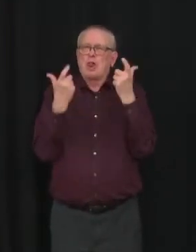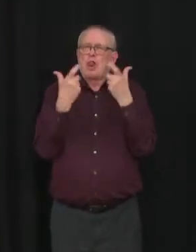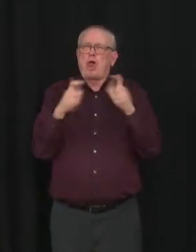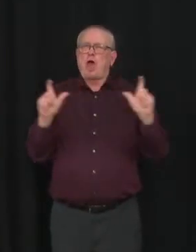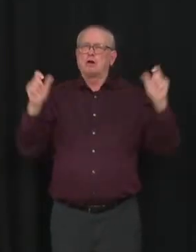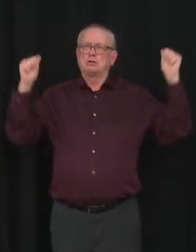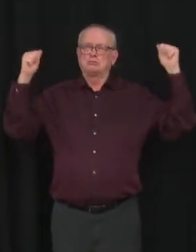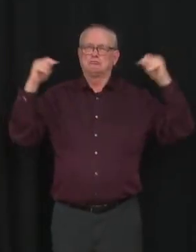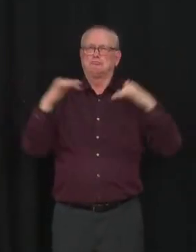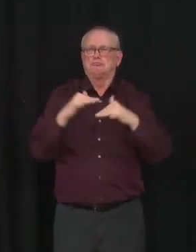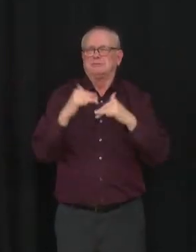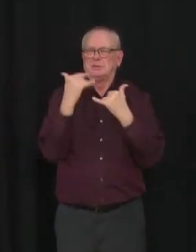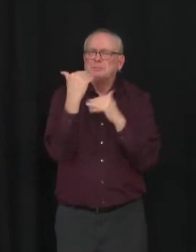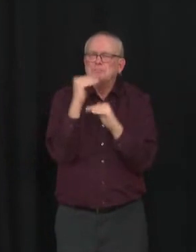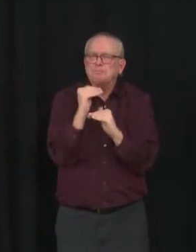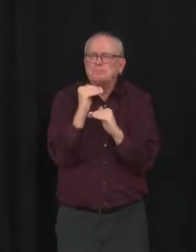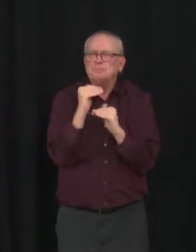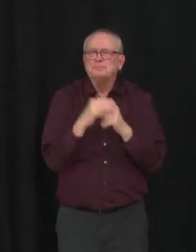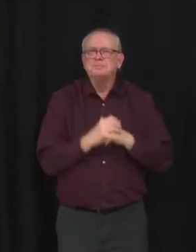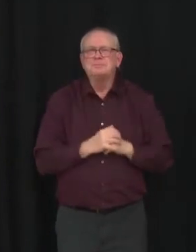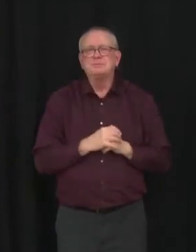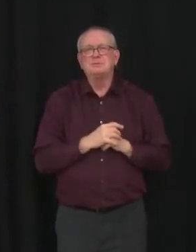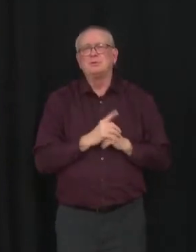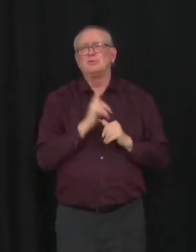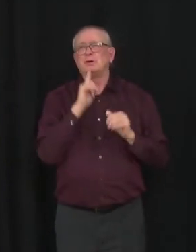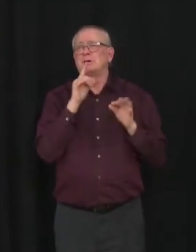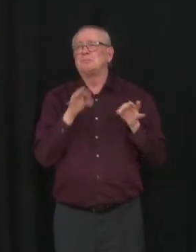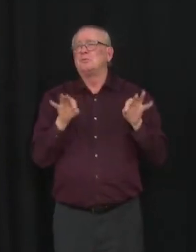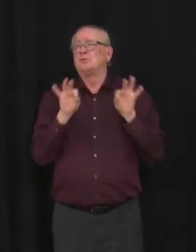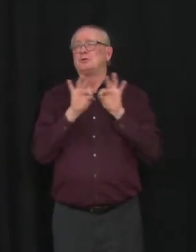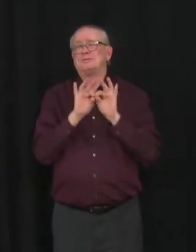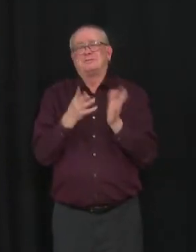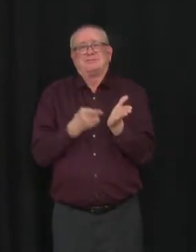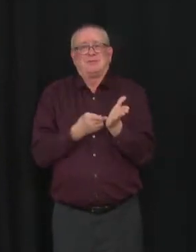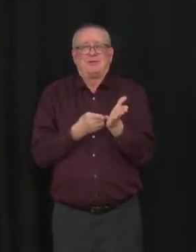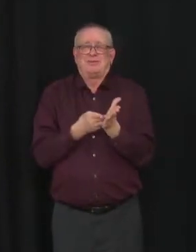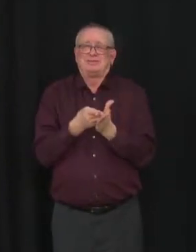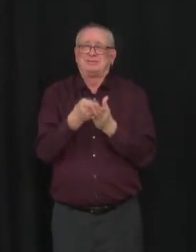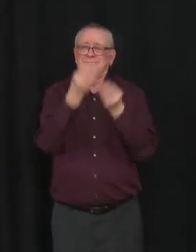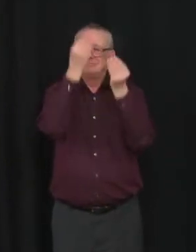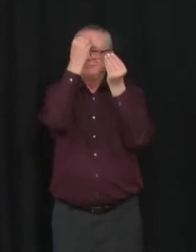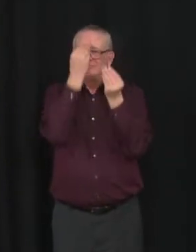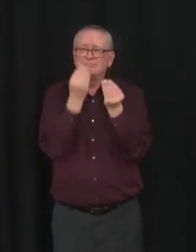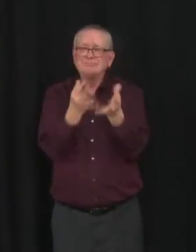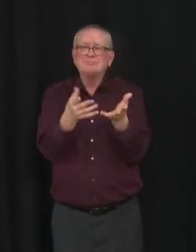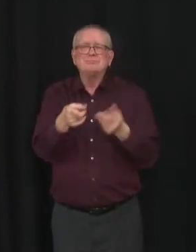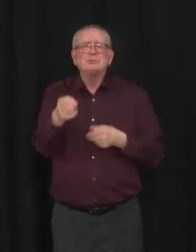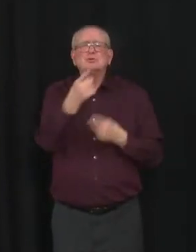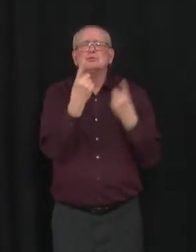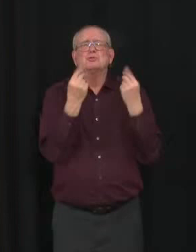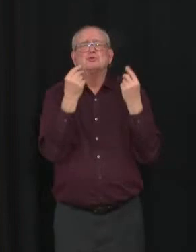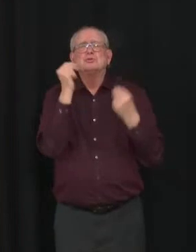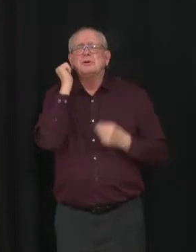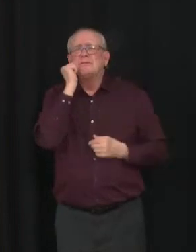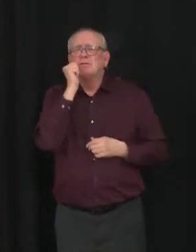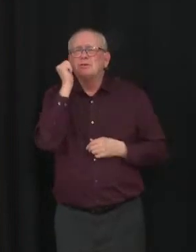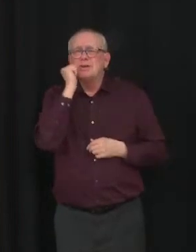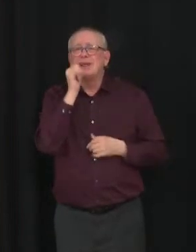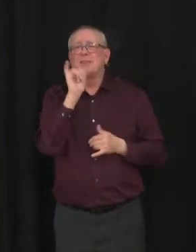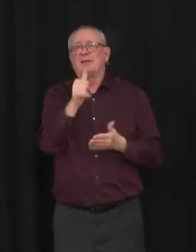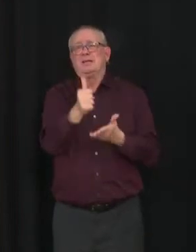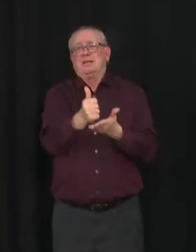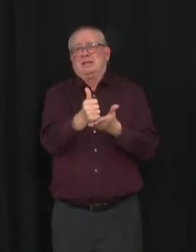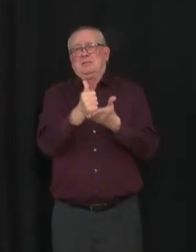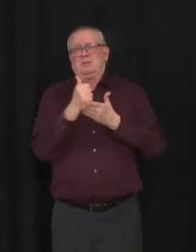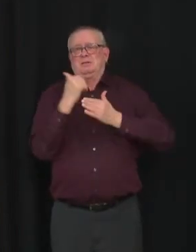helpful to be straight up with Albertans about what they need to do in their own lives to help us to mitigate the spread of